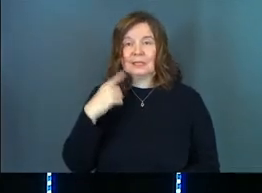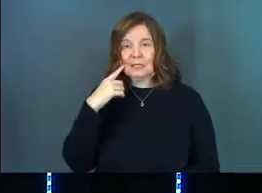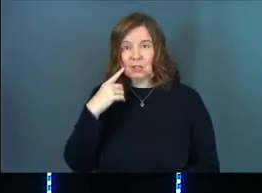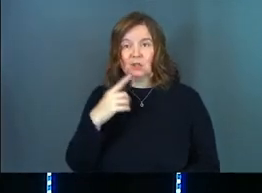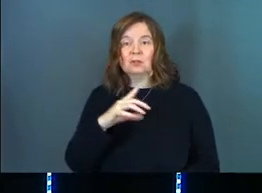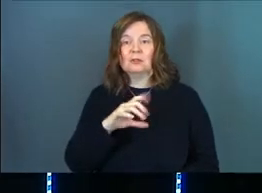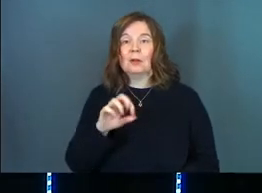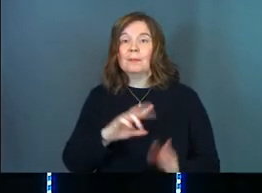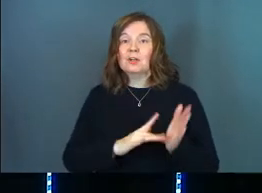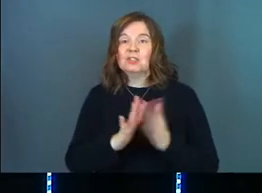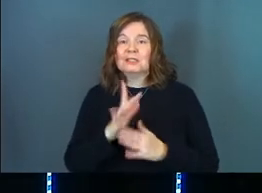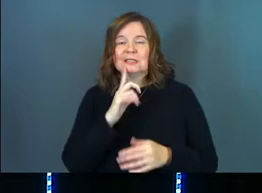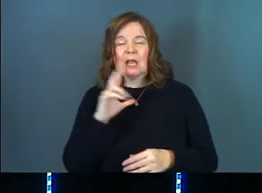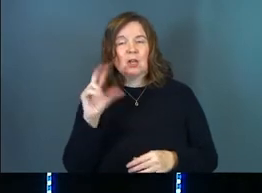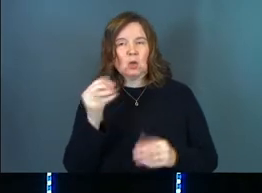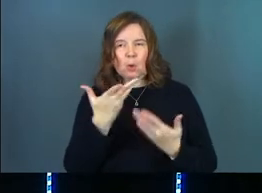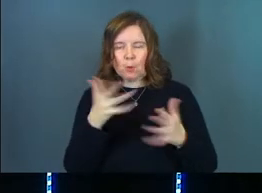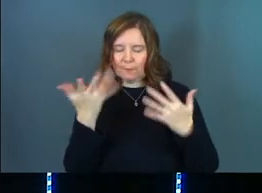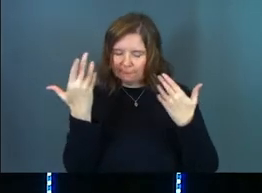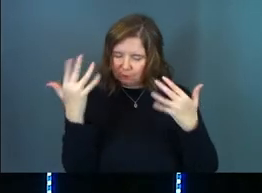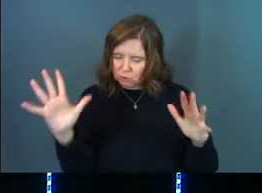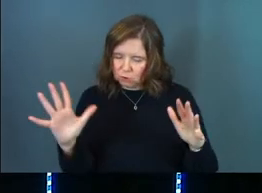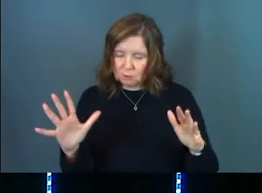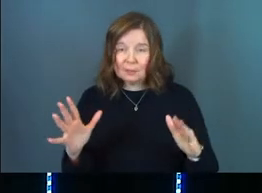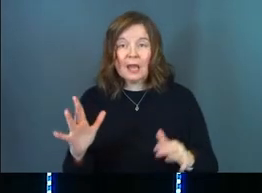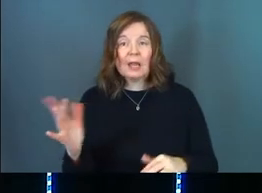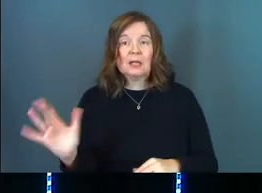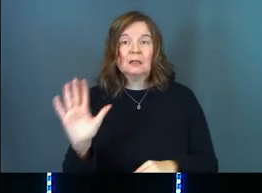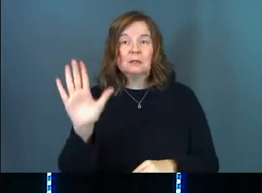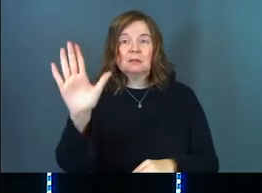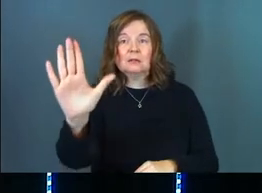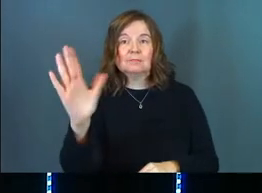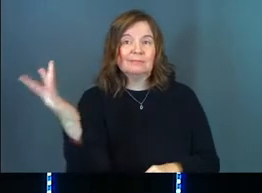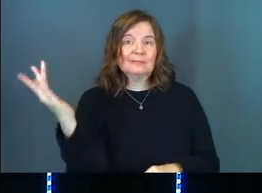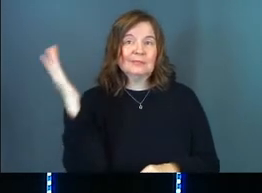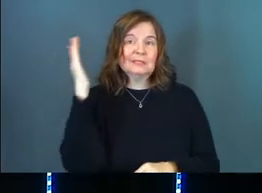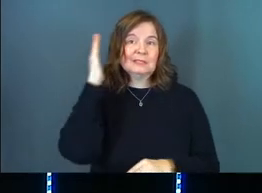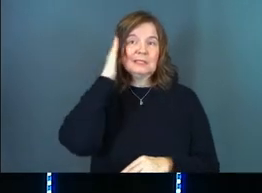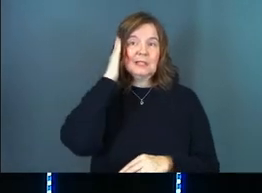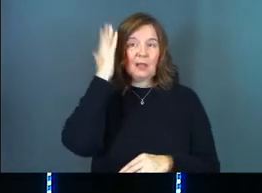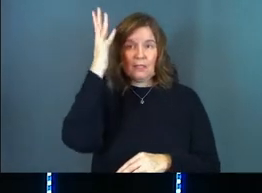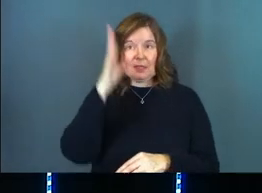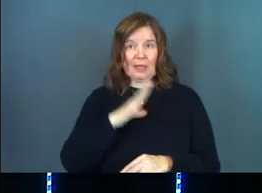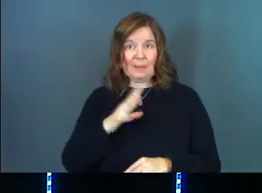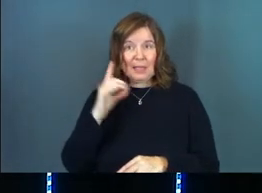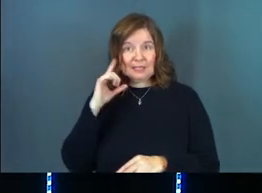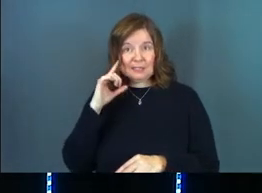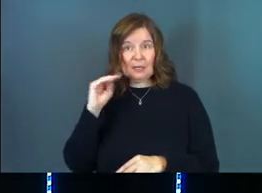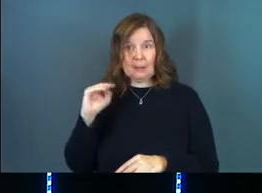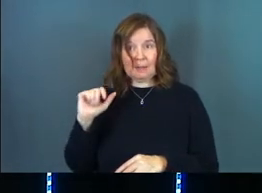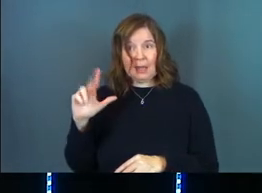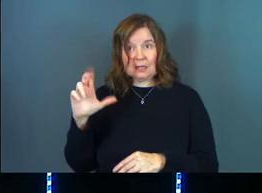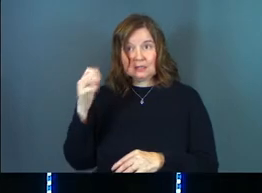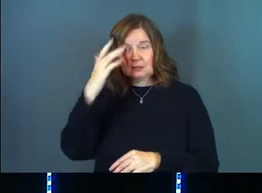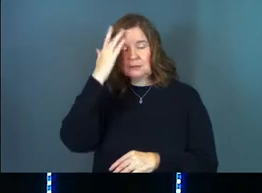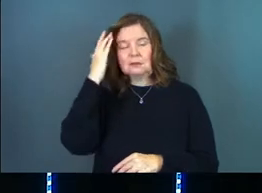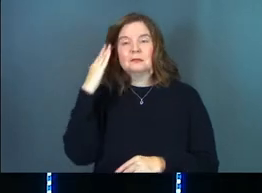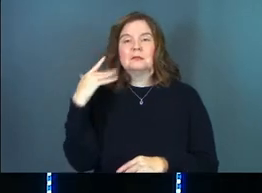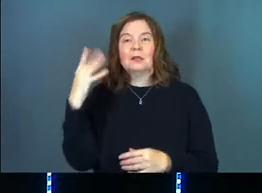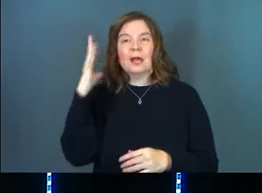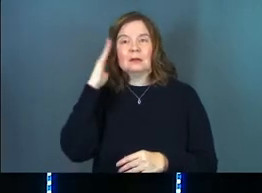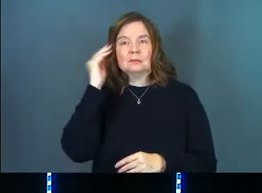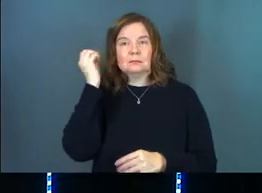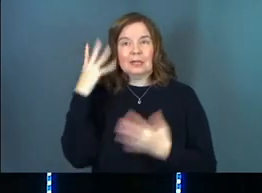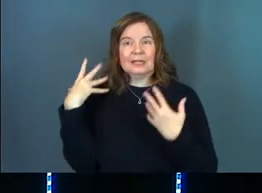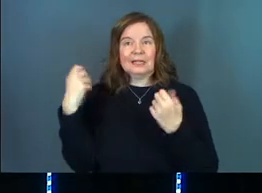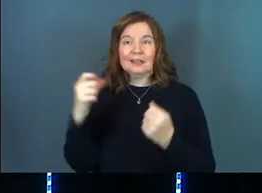off his right ear. But Jesus said, no more of this. And then he touched that man's ear." That's Malchus. Touched his ear, and he healed